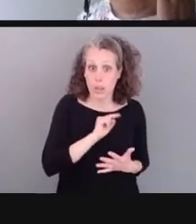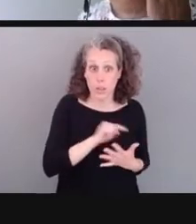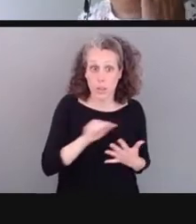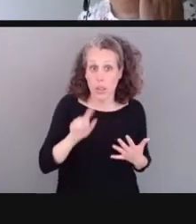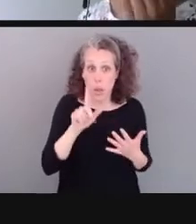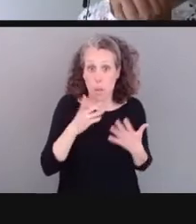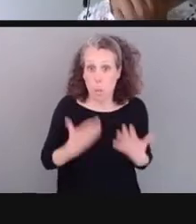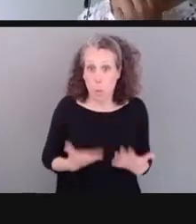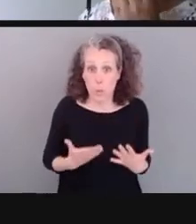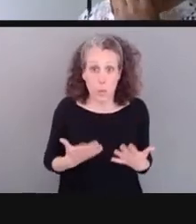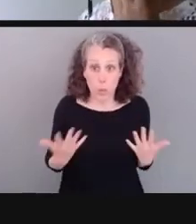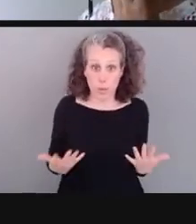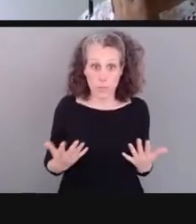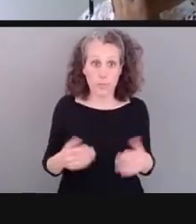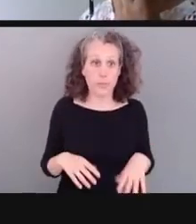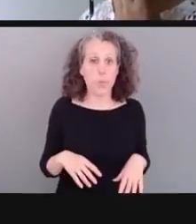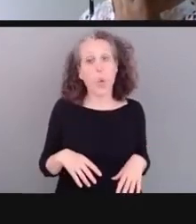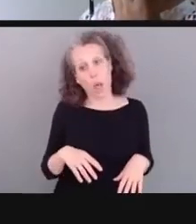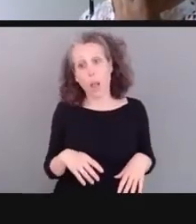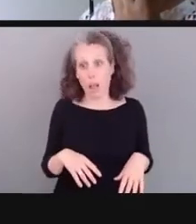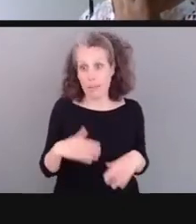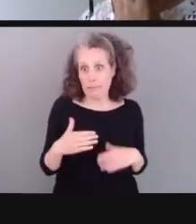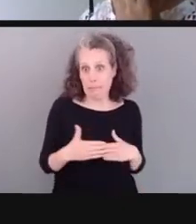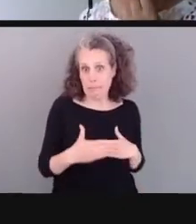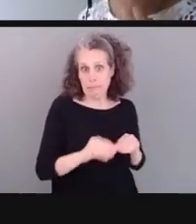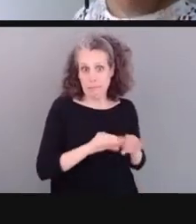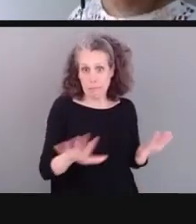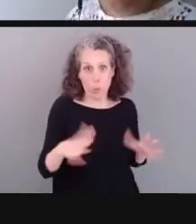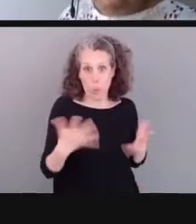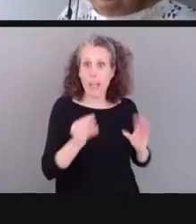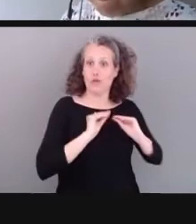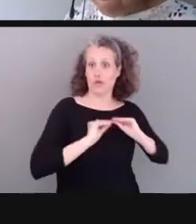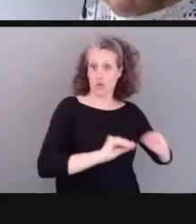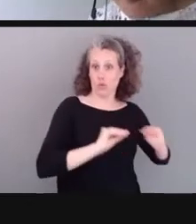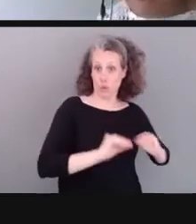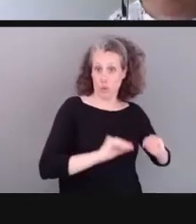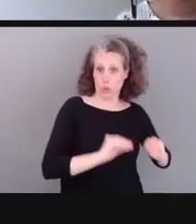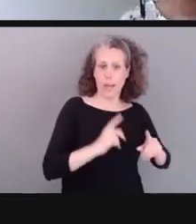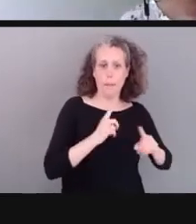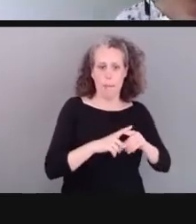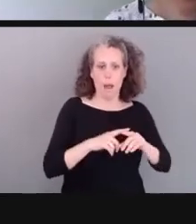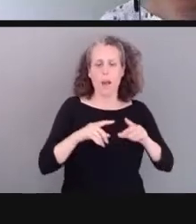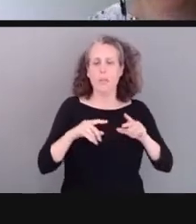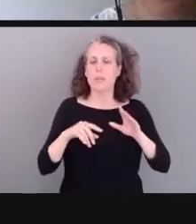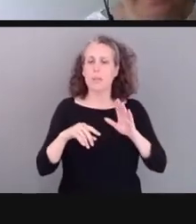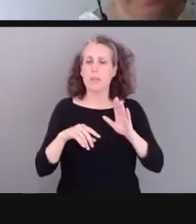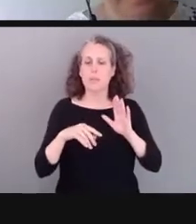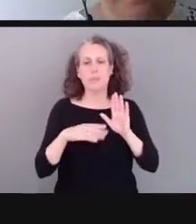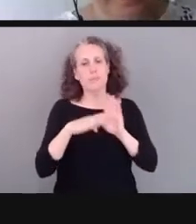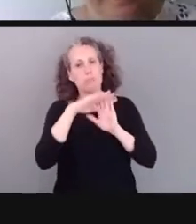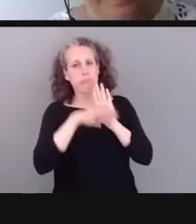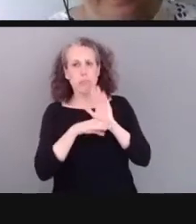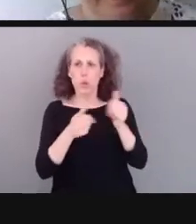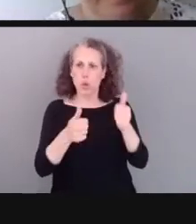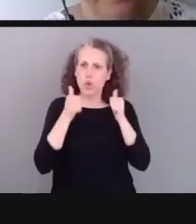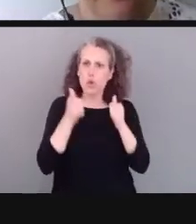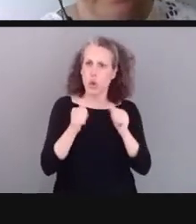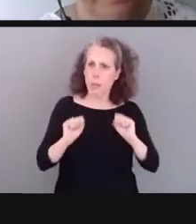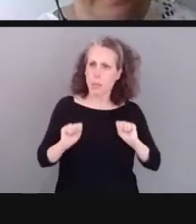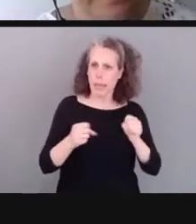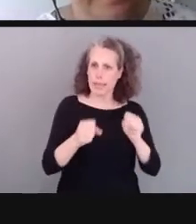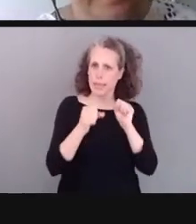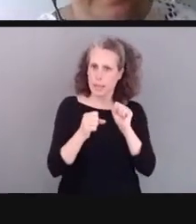are and soon to be released are training and a set of good practices in this field,